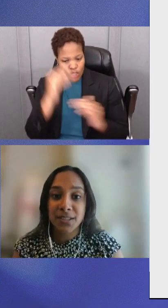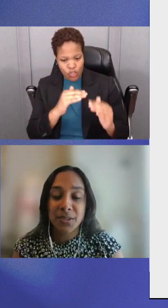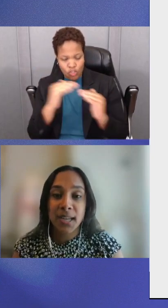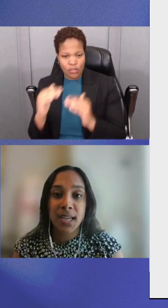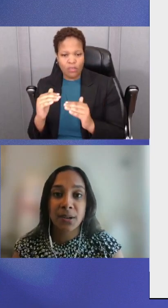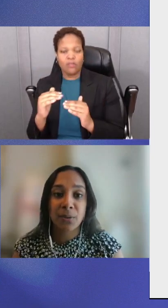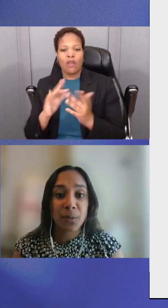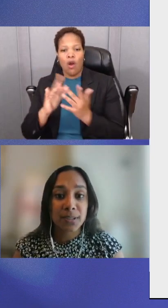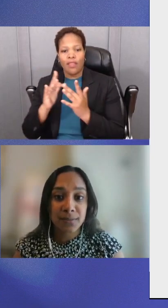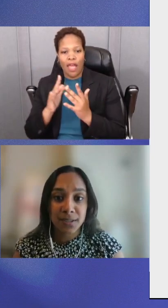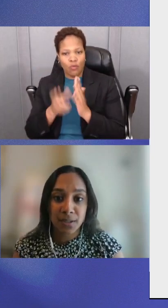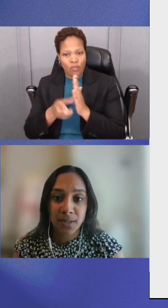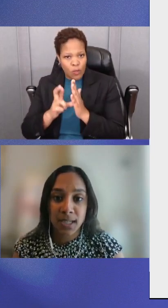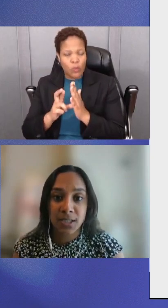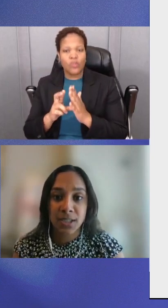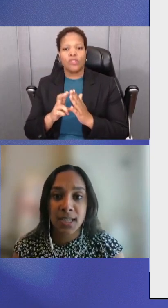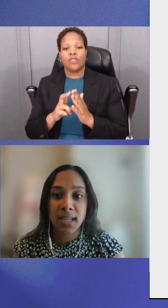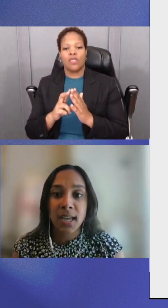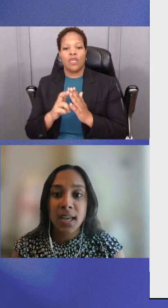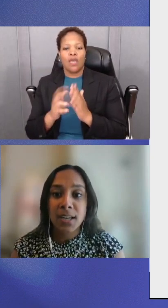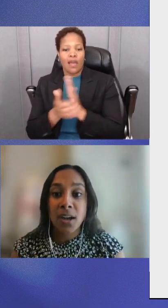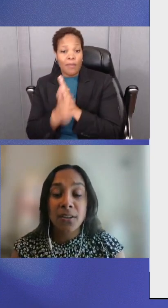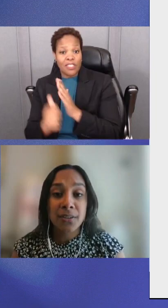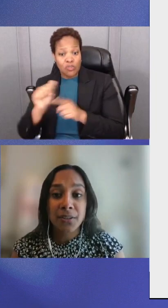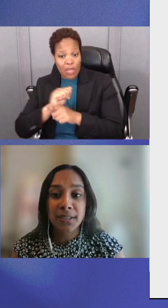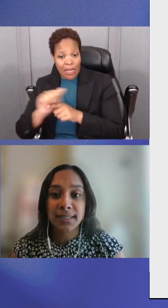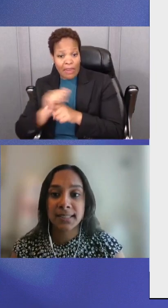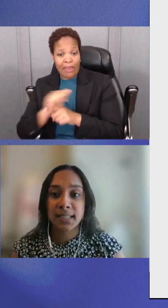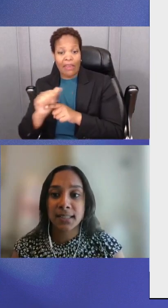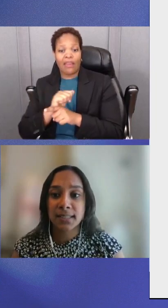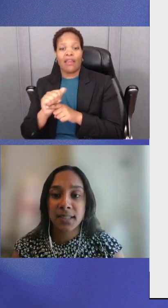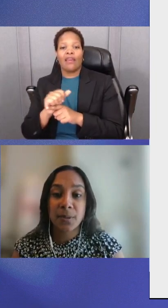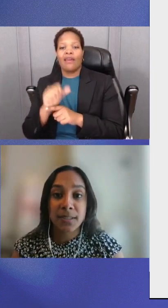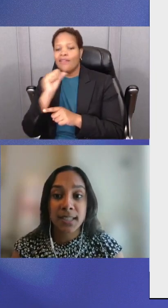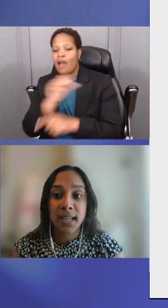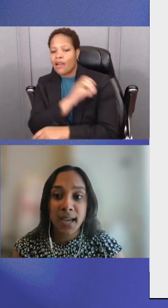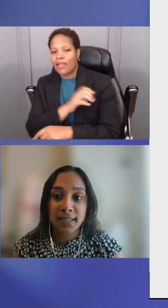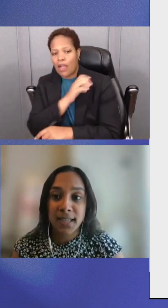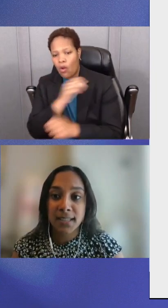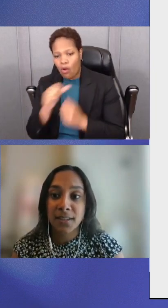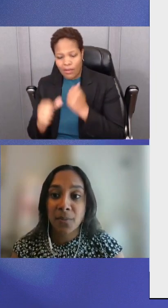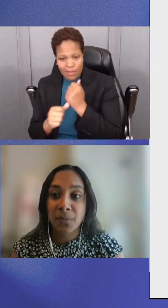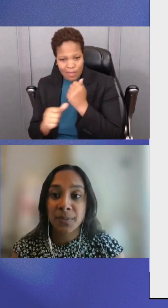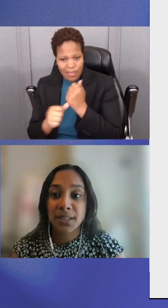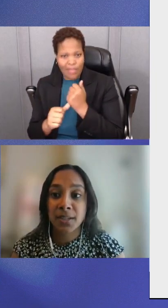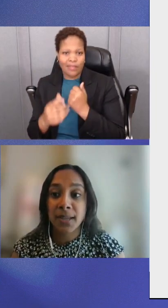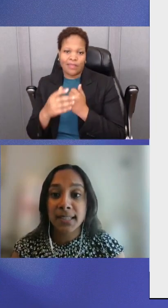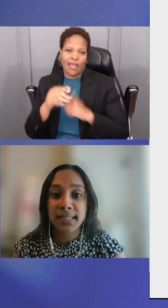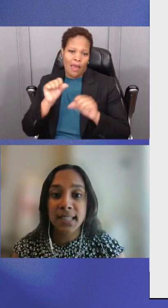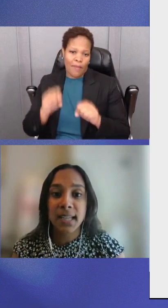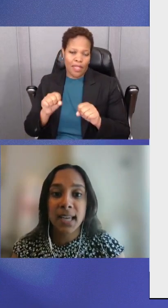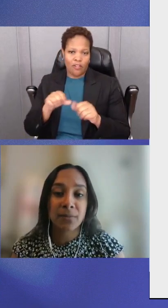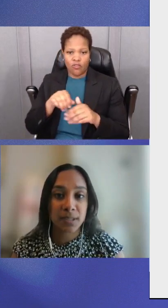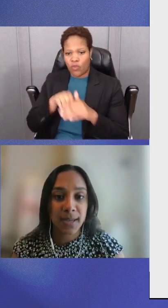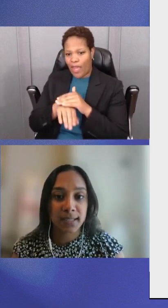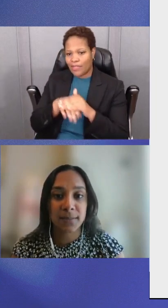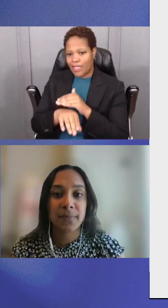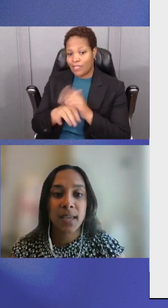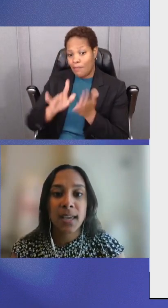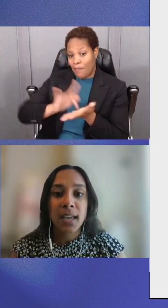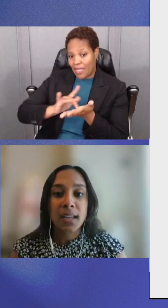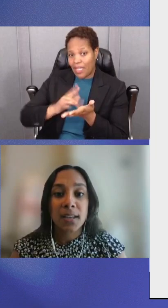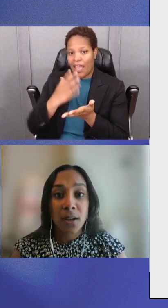competency training, reports of discrimination, non-clinical assistance, ability to access complementary medicine, and